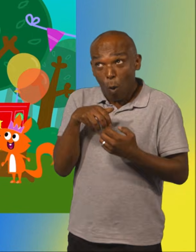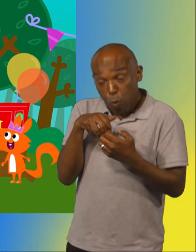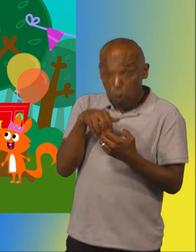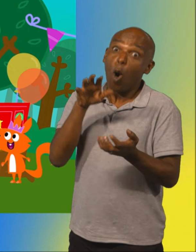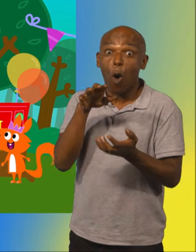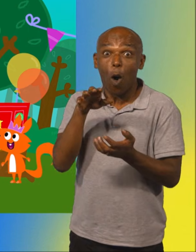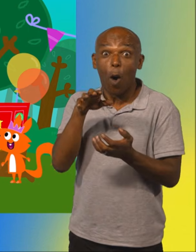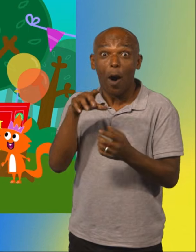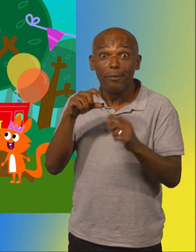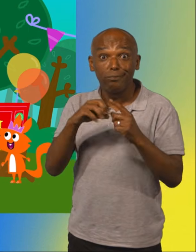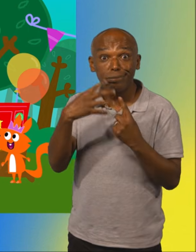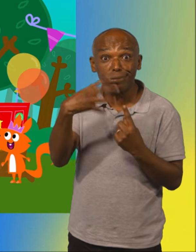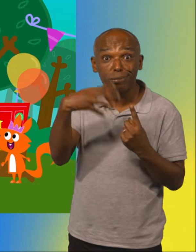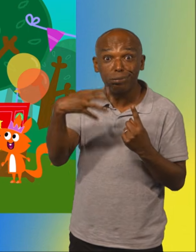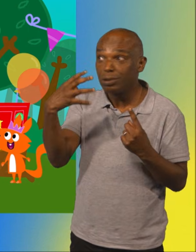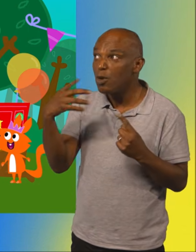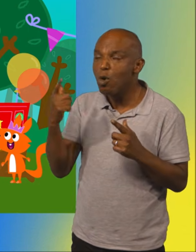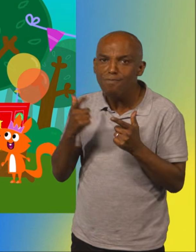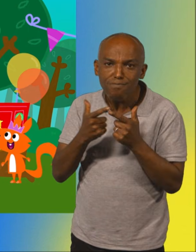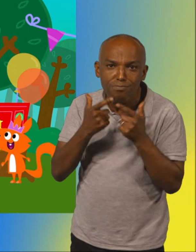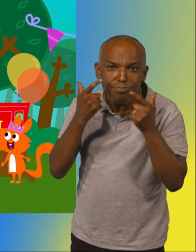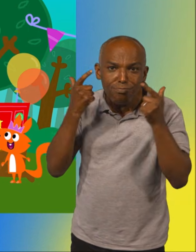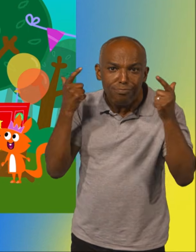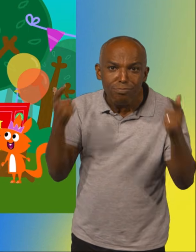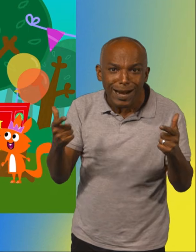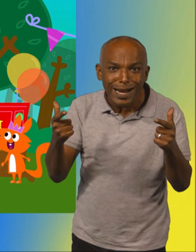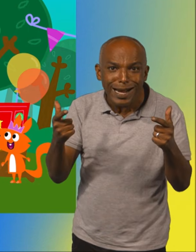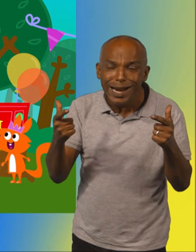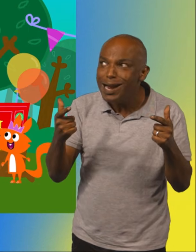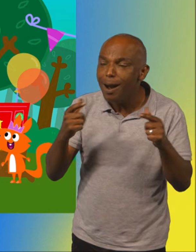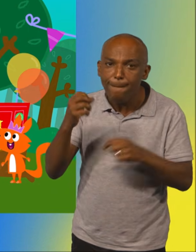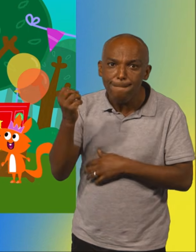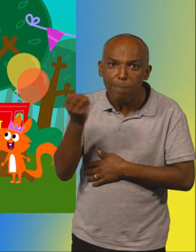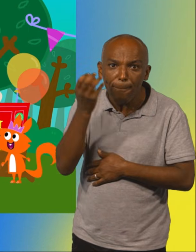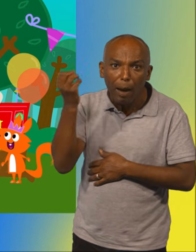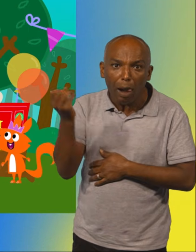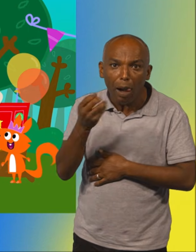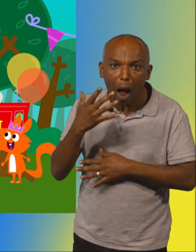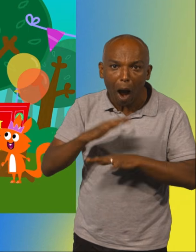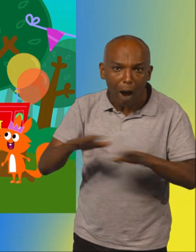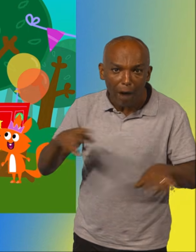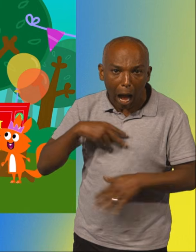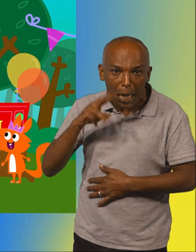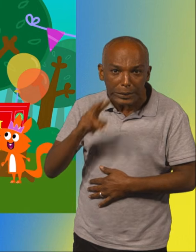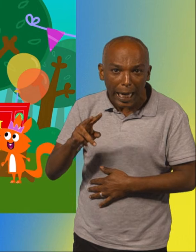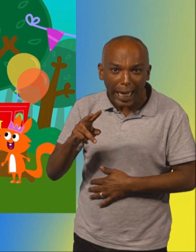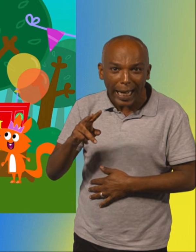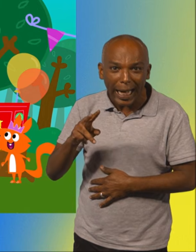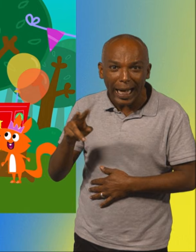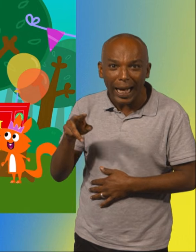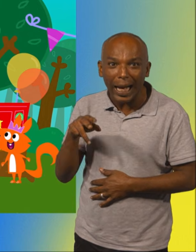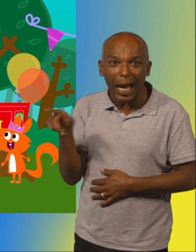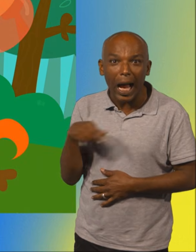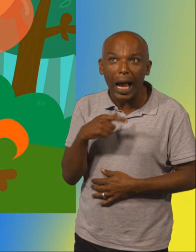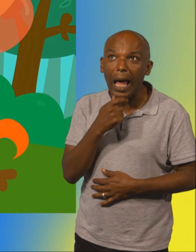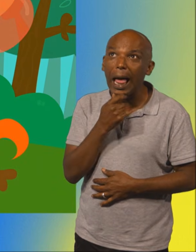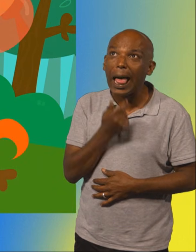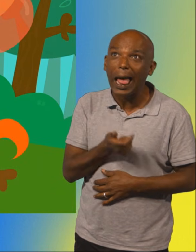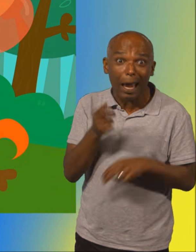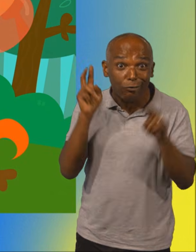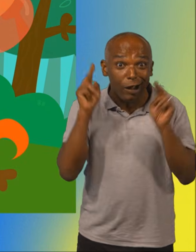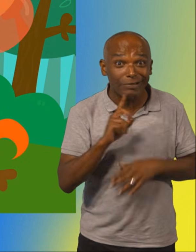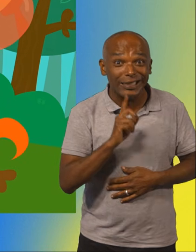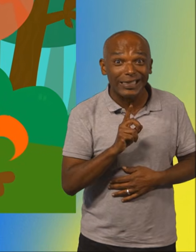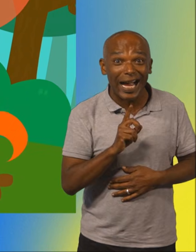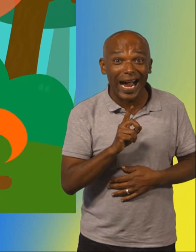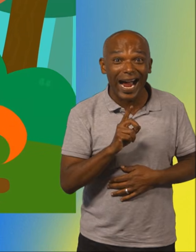whoosh! He blew the biggest bubble I've ever seen. Wow, cried Rabbit. You're not a